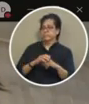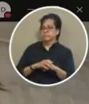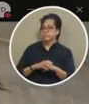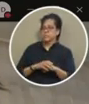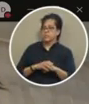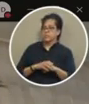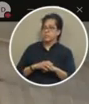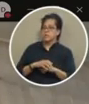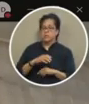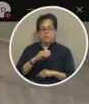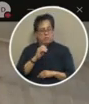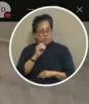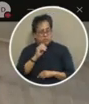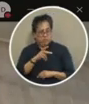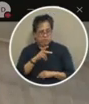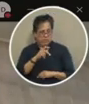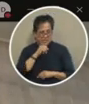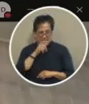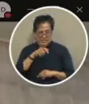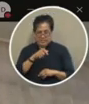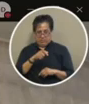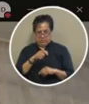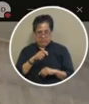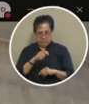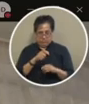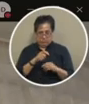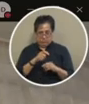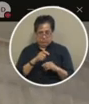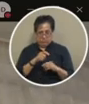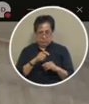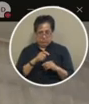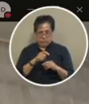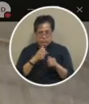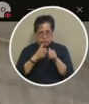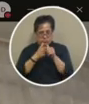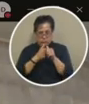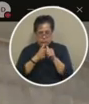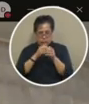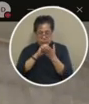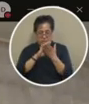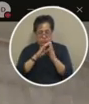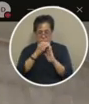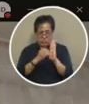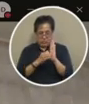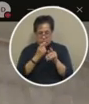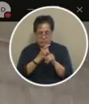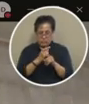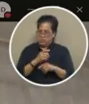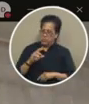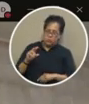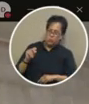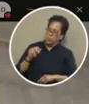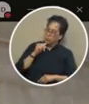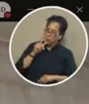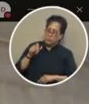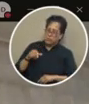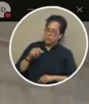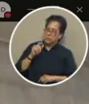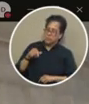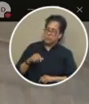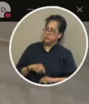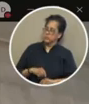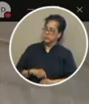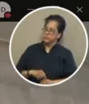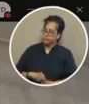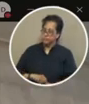Okay, and that does not need to come through us for the ordinance? No, ma'am, not to my understanding. Okay,